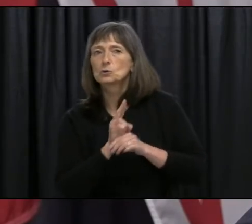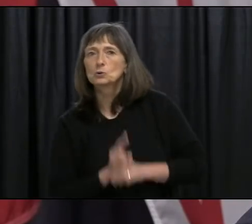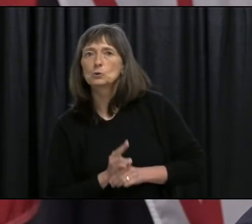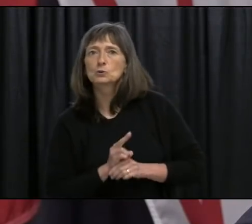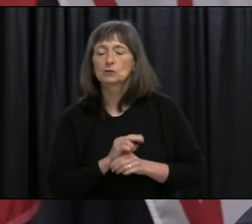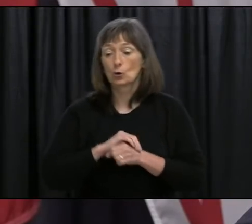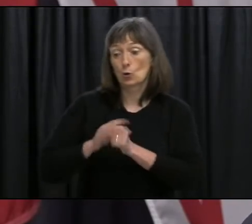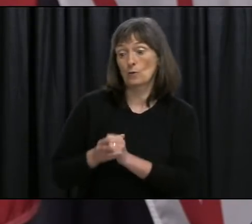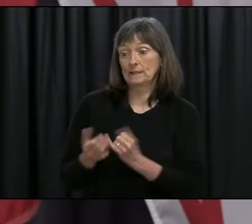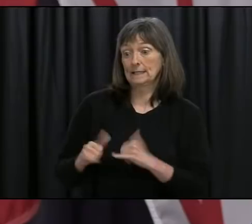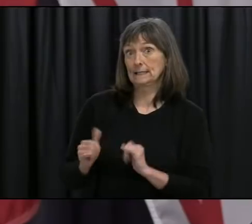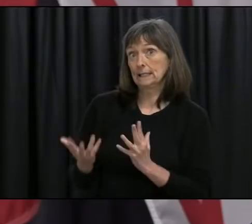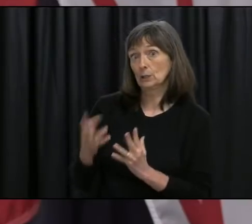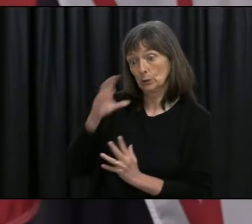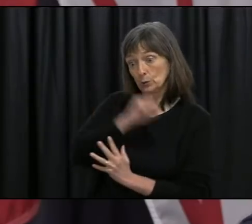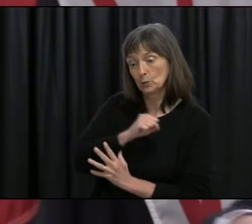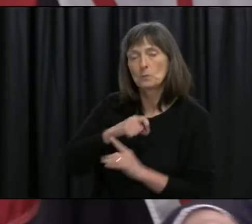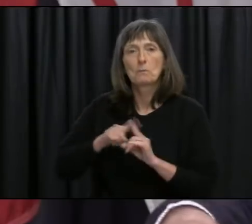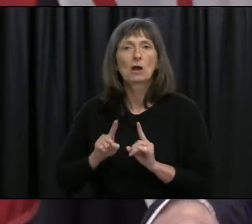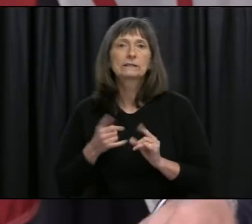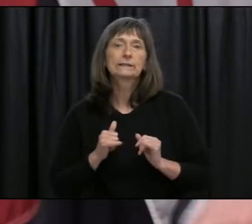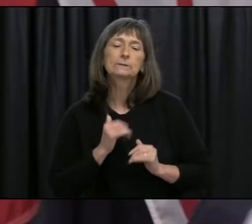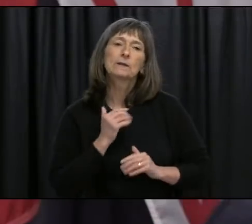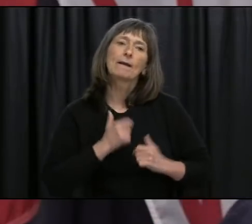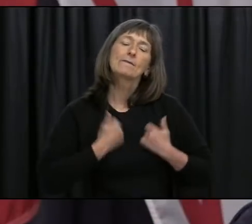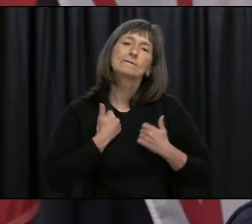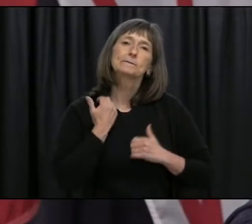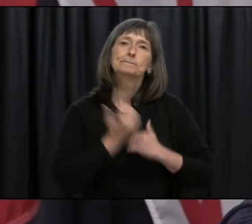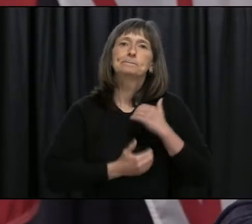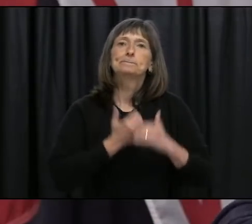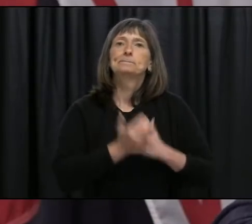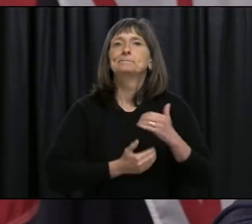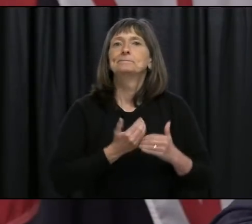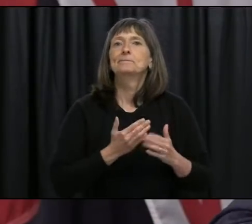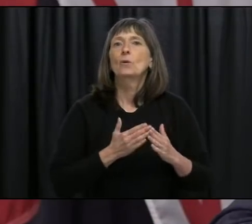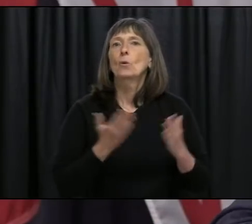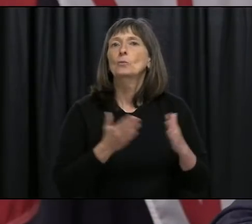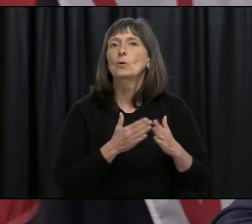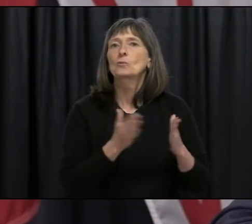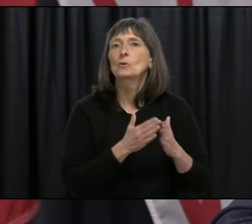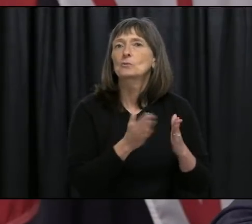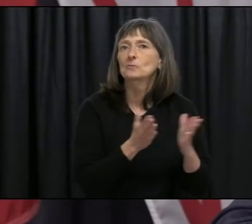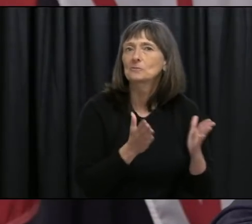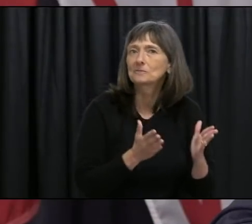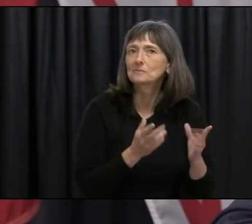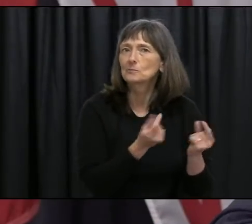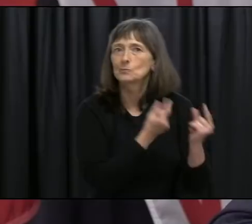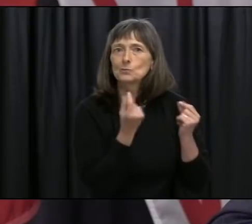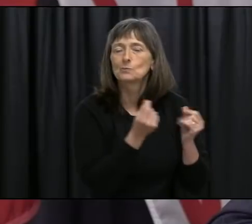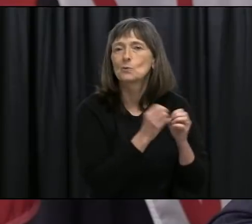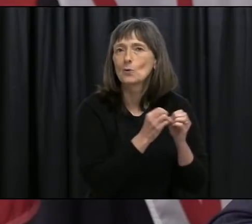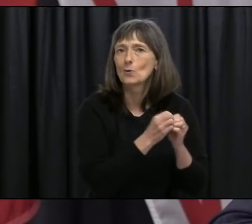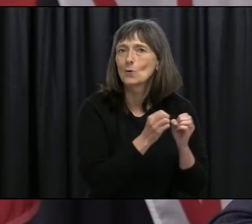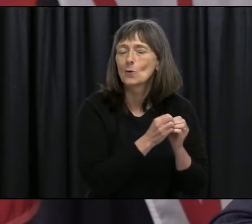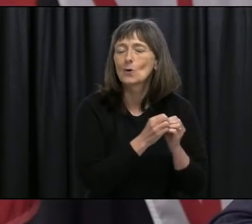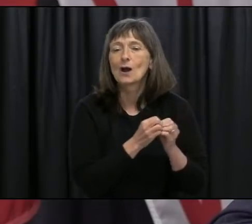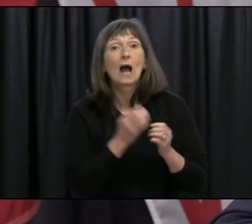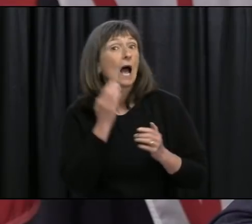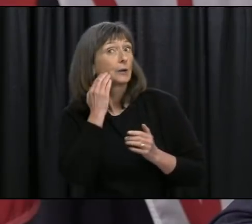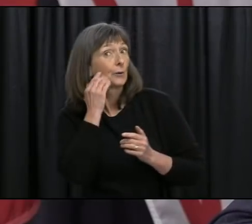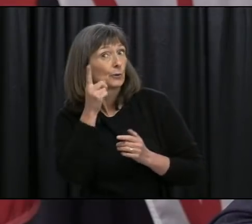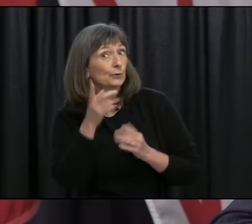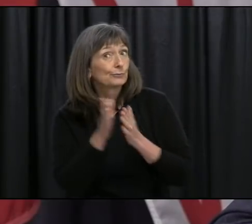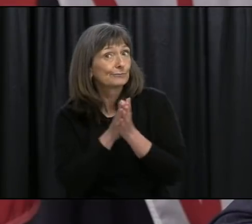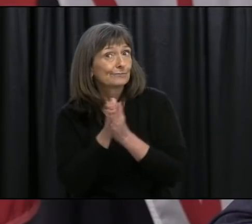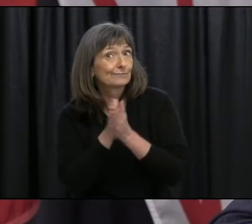to living in the level 3 of our alert system. And of course, I know many people are anxious and looking forward to moving into